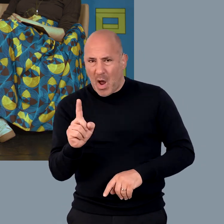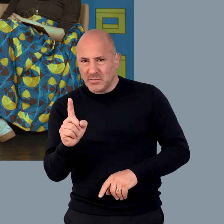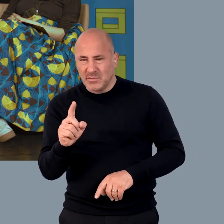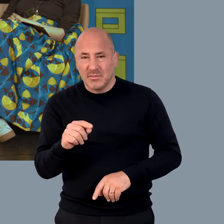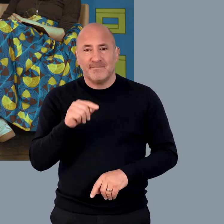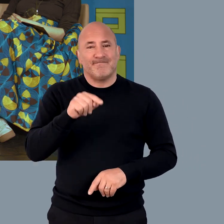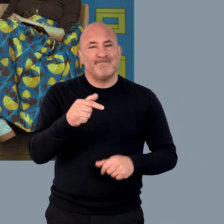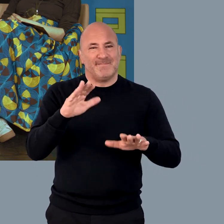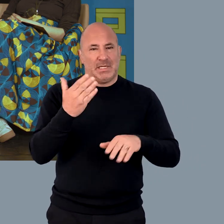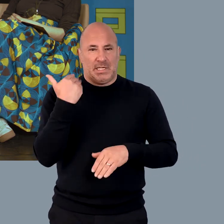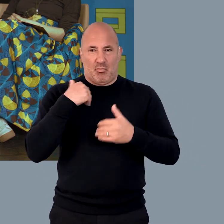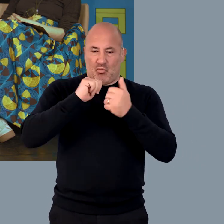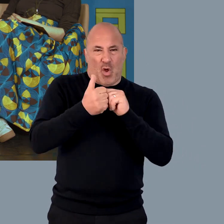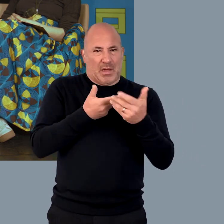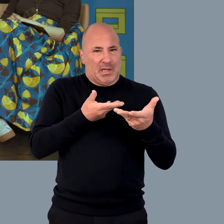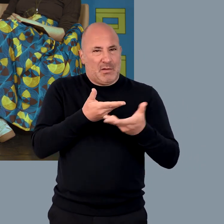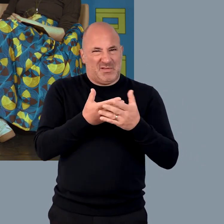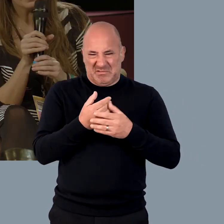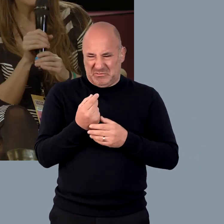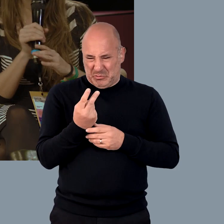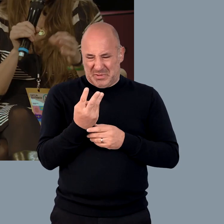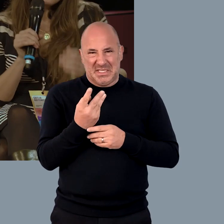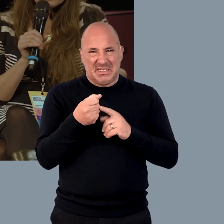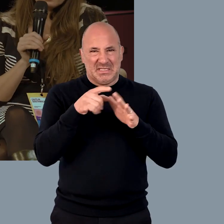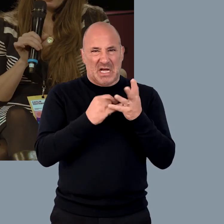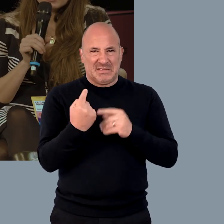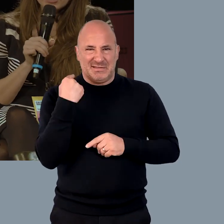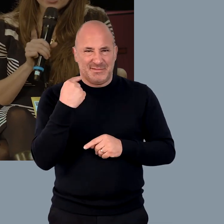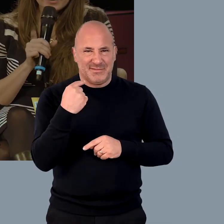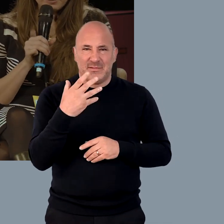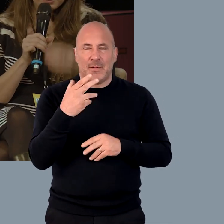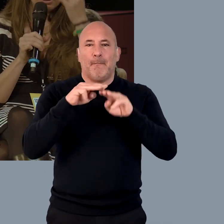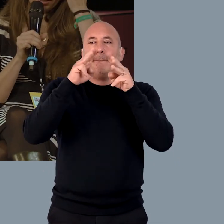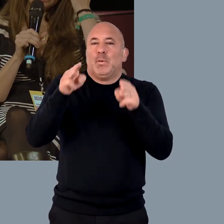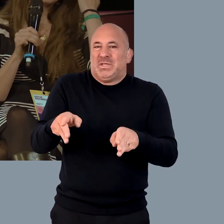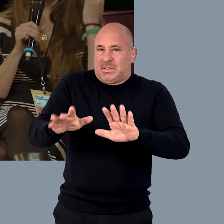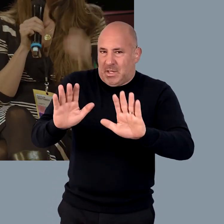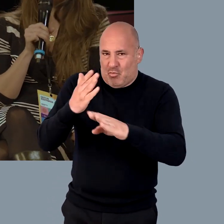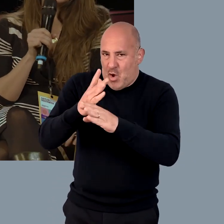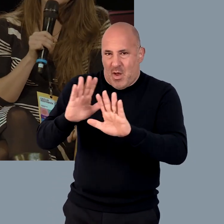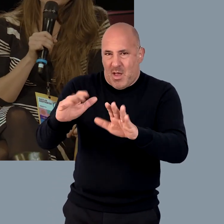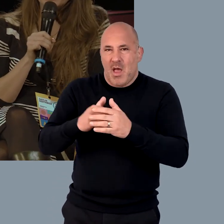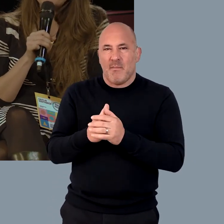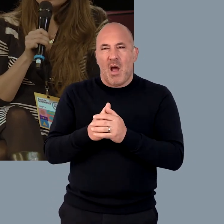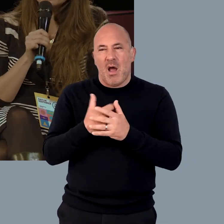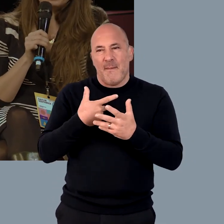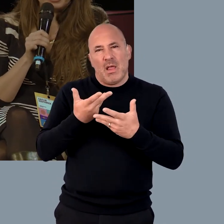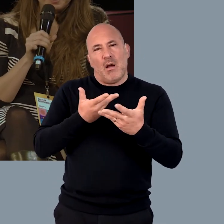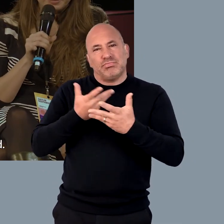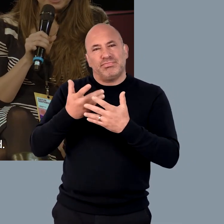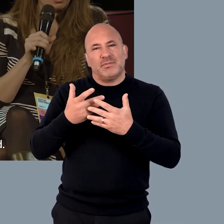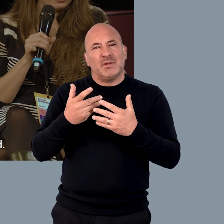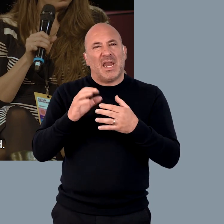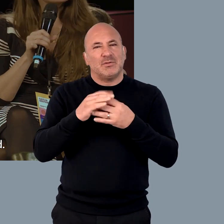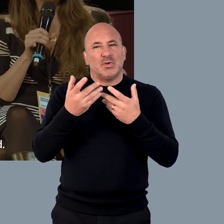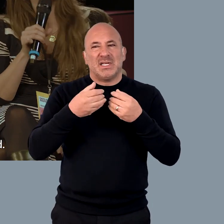mission is, what we're trying to fulfill. And one of the conversations I had with a colleague a couple days ago, and I will not mention the